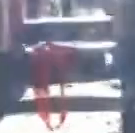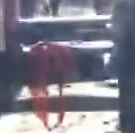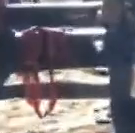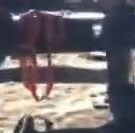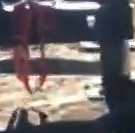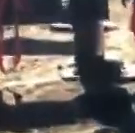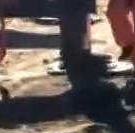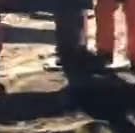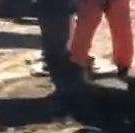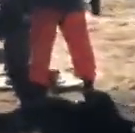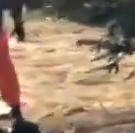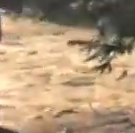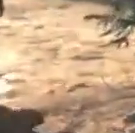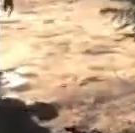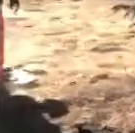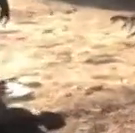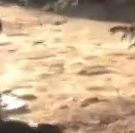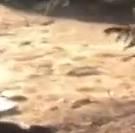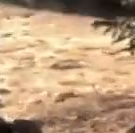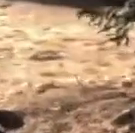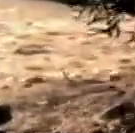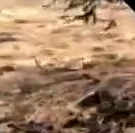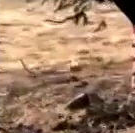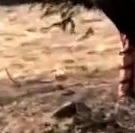All right, the time has come.